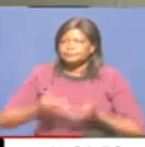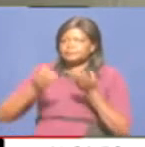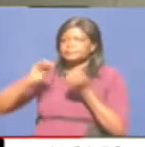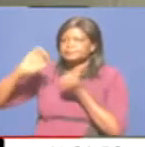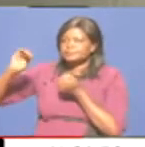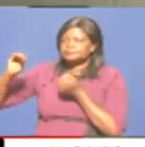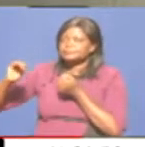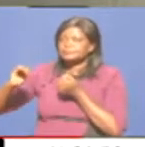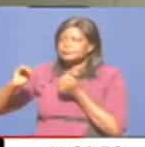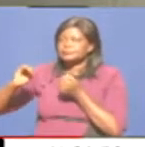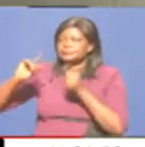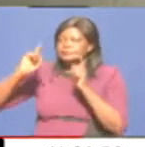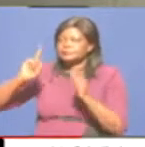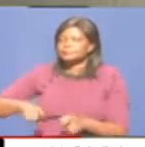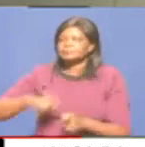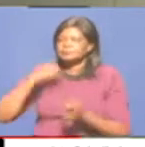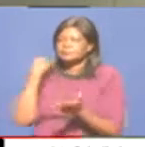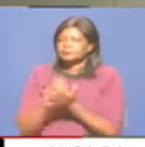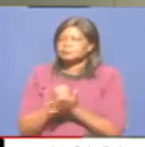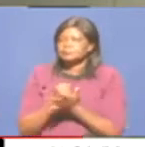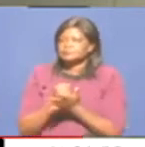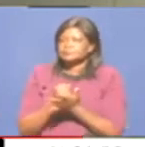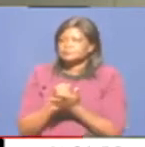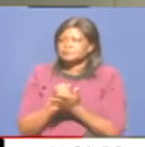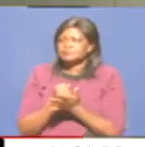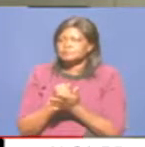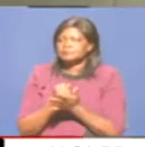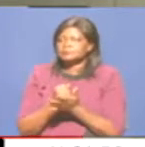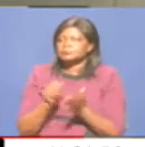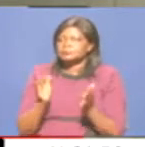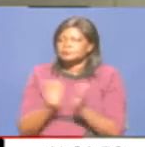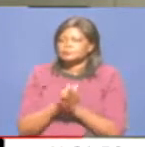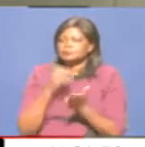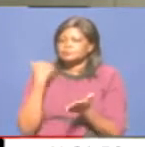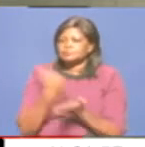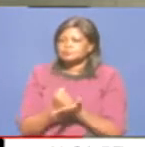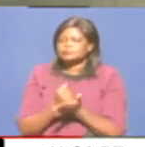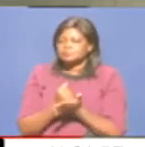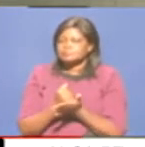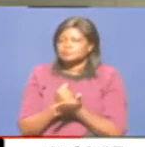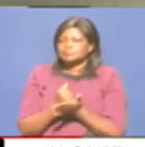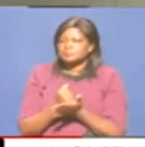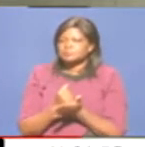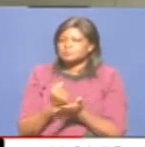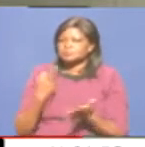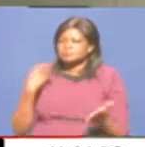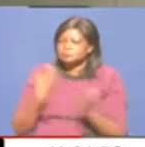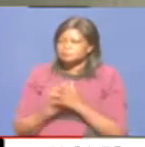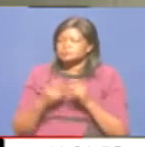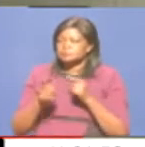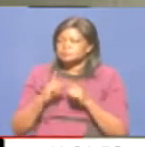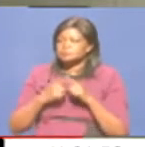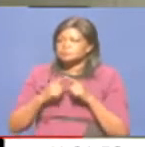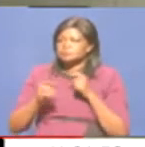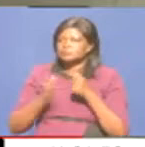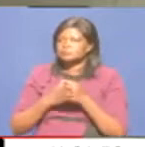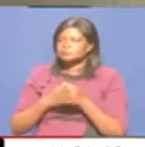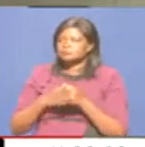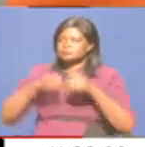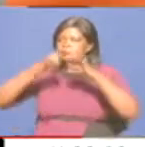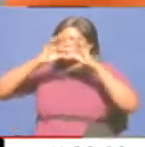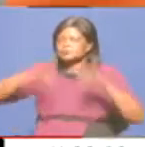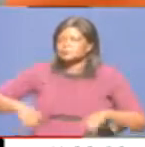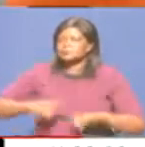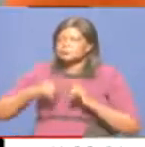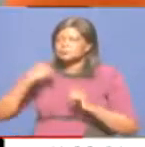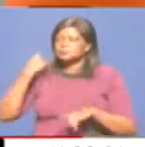be audited. And the audit itself, we are 9 years into devolution, but we have seen the Auditor General each and